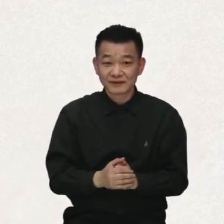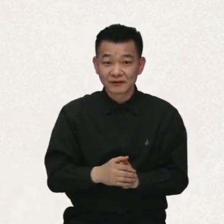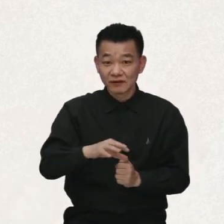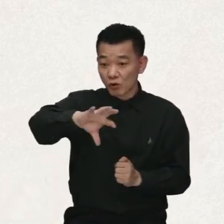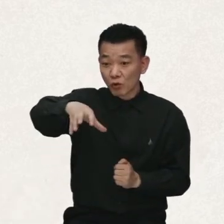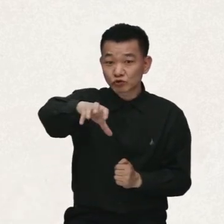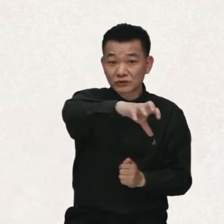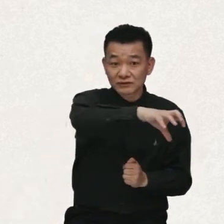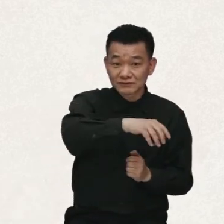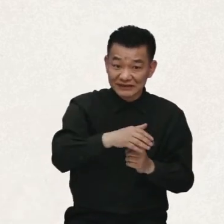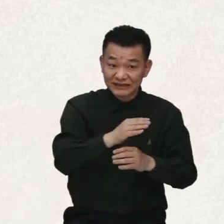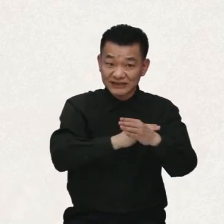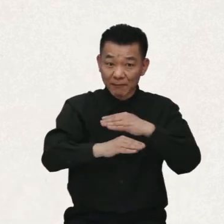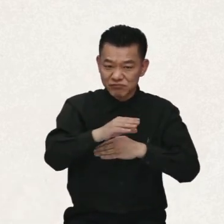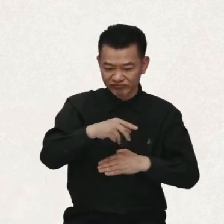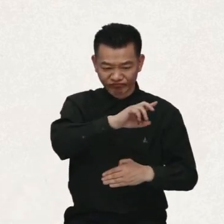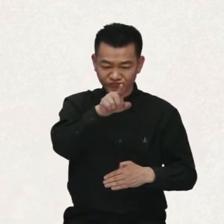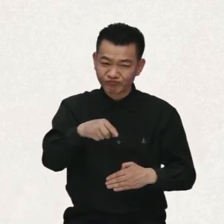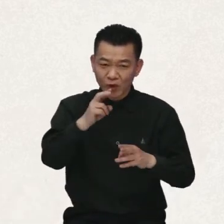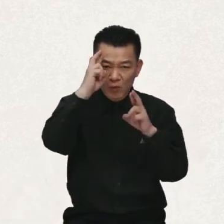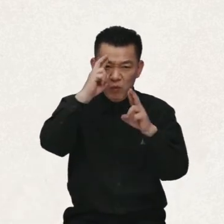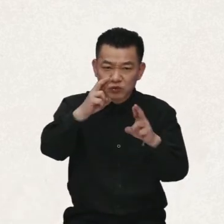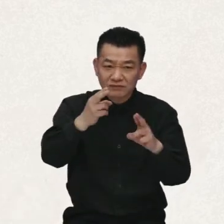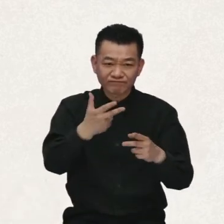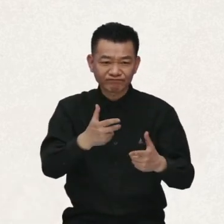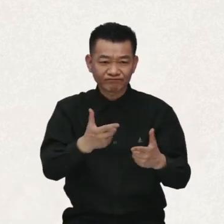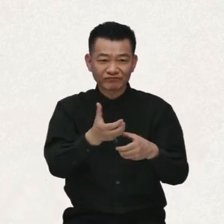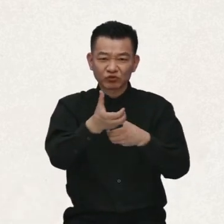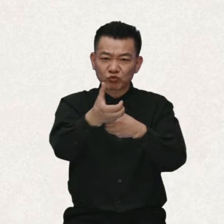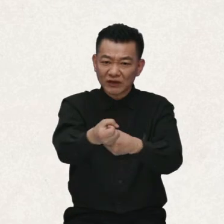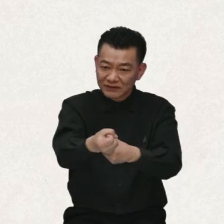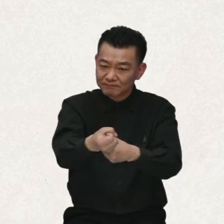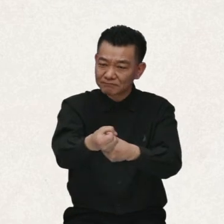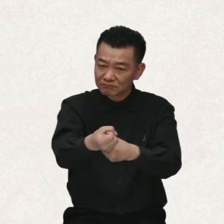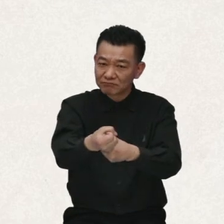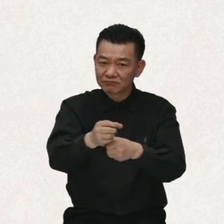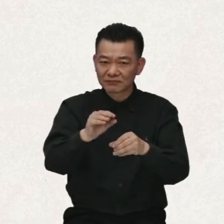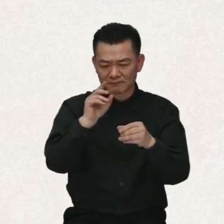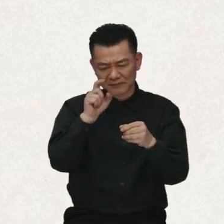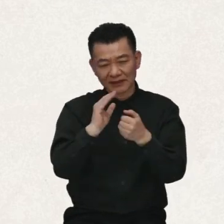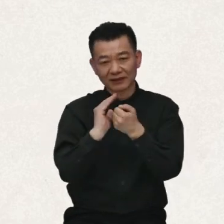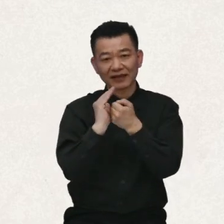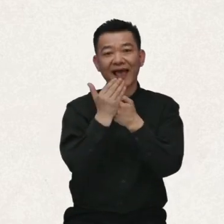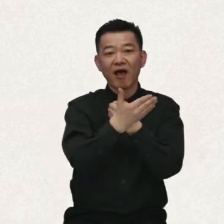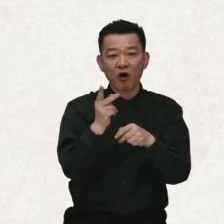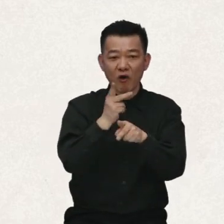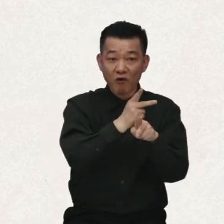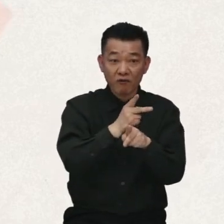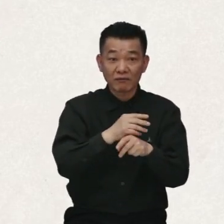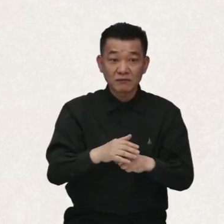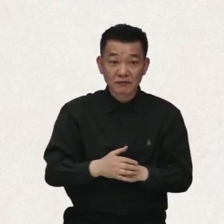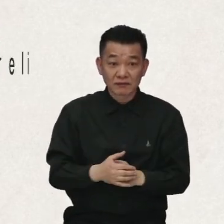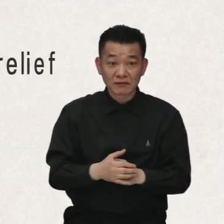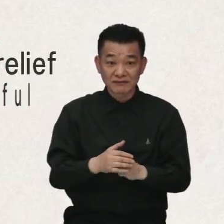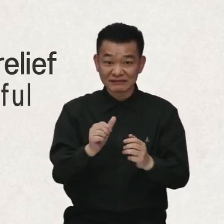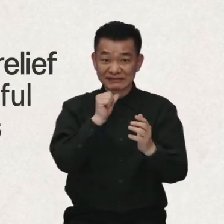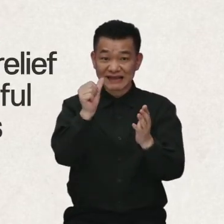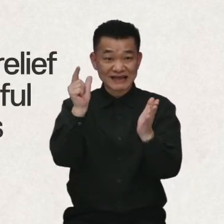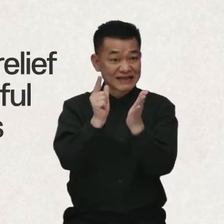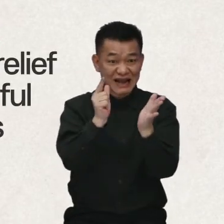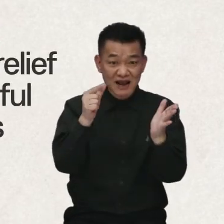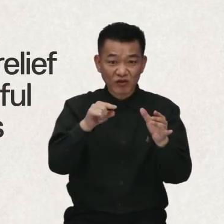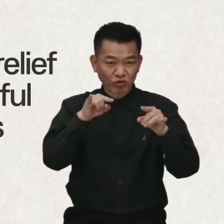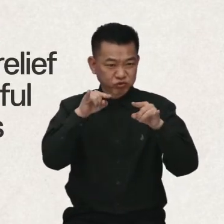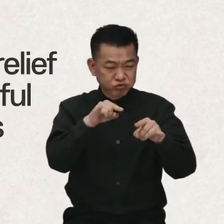Also, the state's parties must provide protection for the honor and reputation of persons with disabilities, and must prepare the